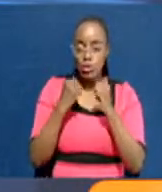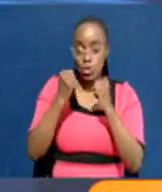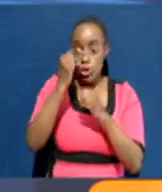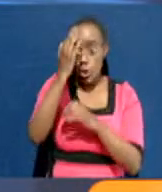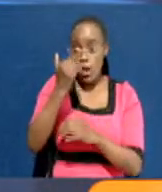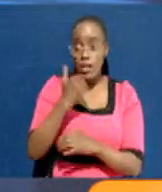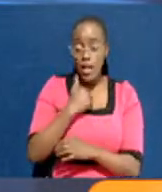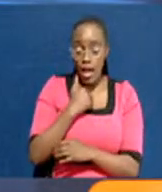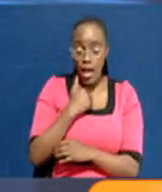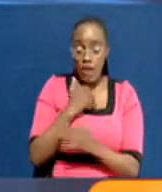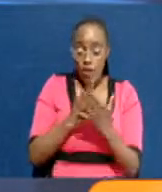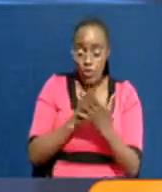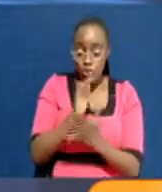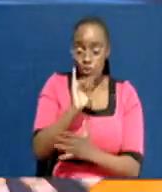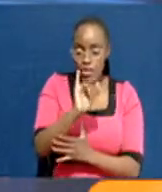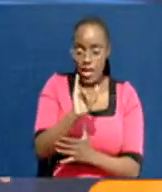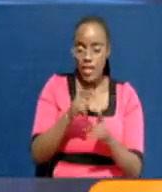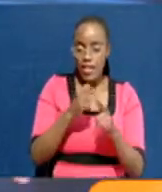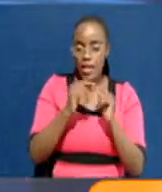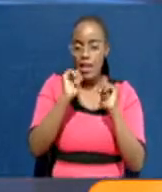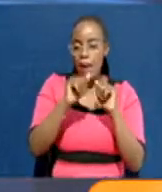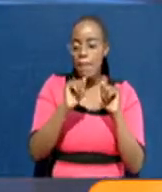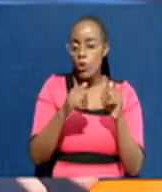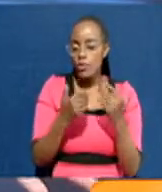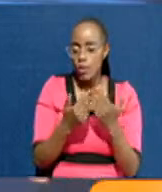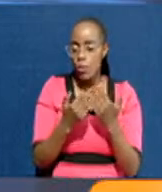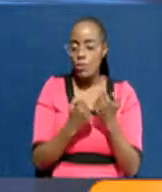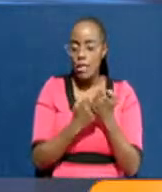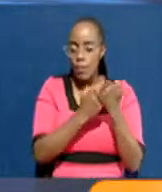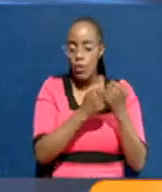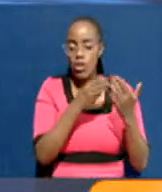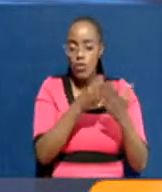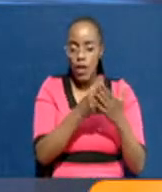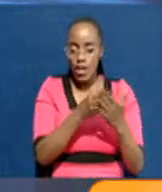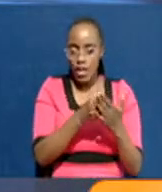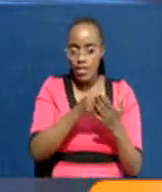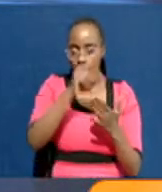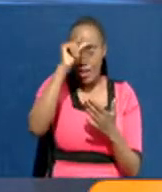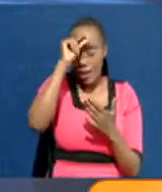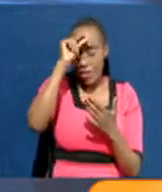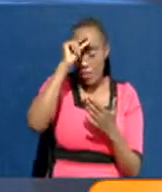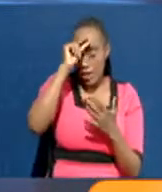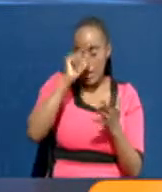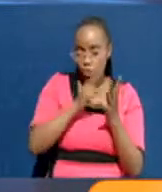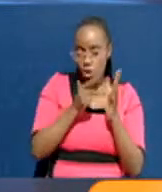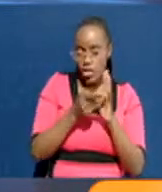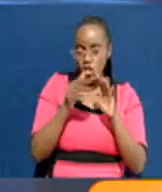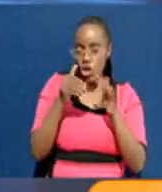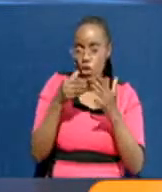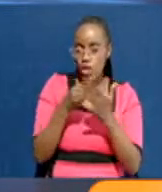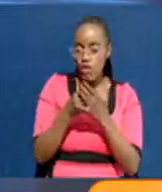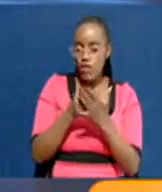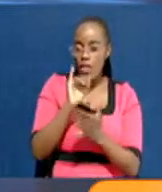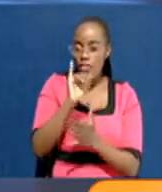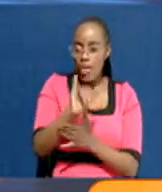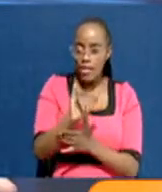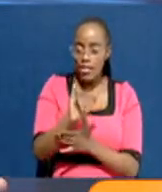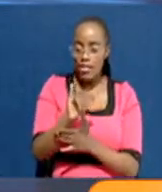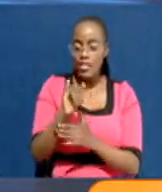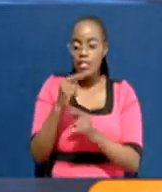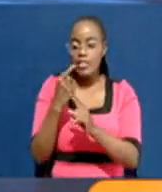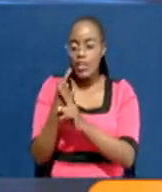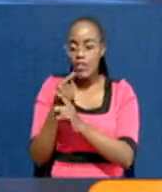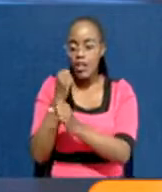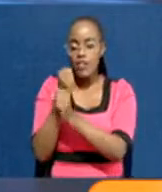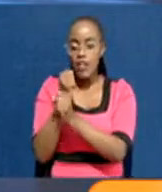through that we are able to finance large projects by government, we are able to finance large industries, large